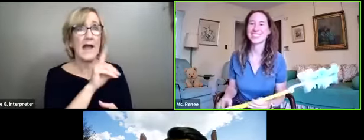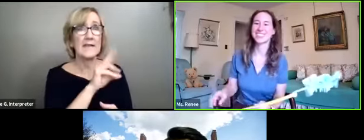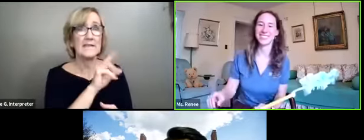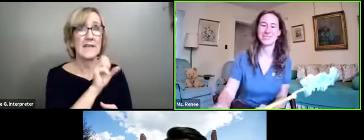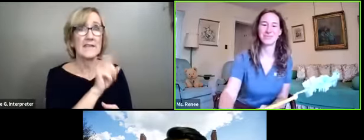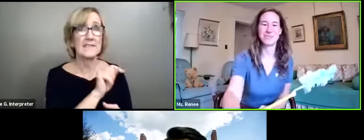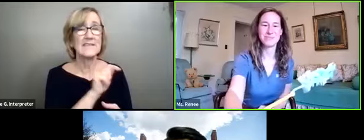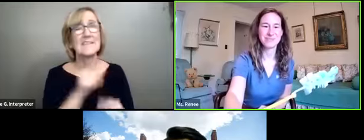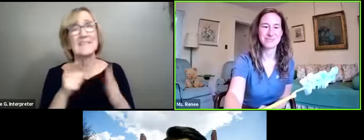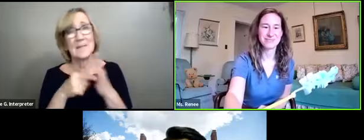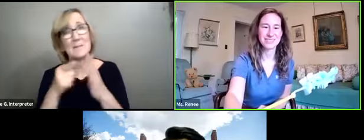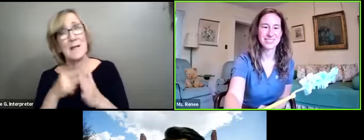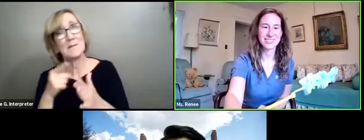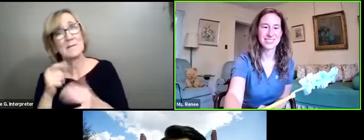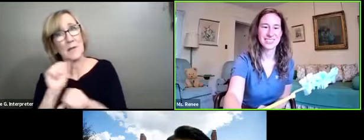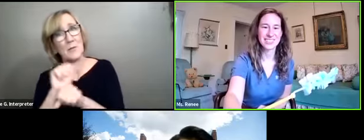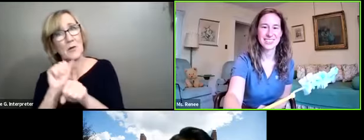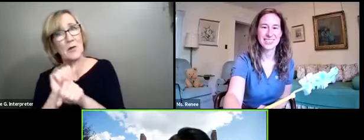dust too.